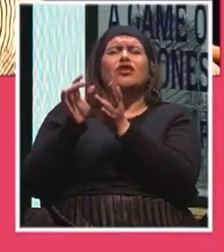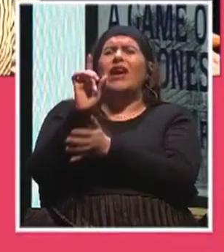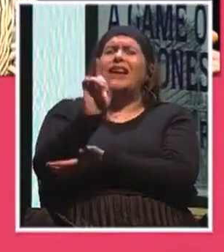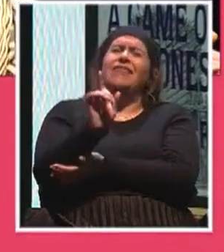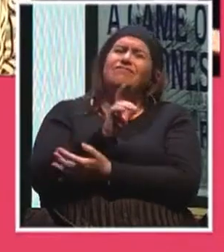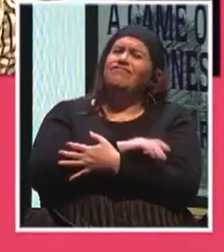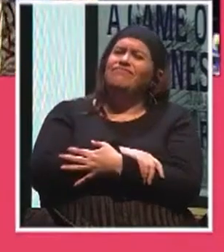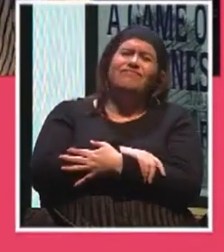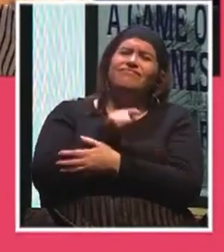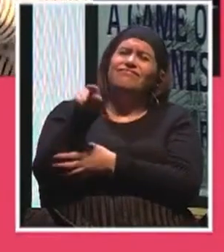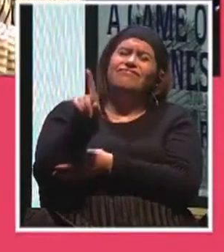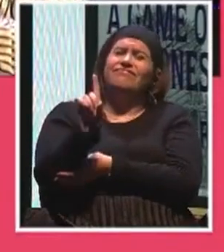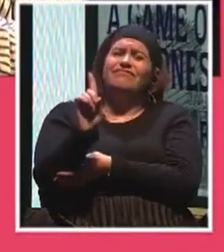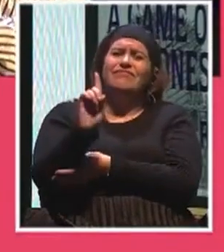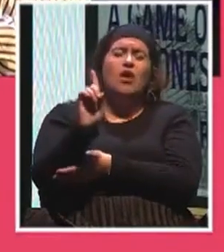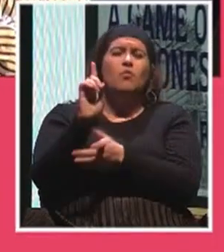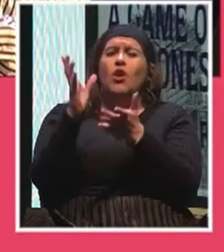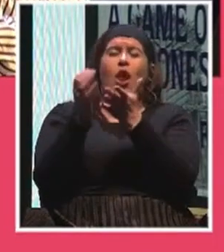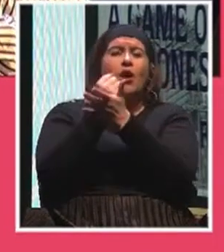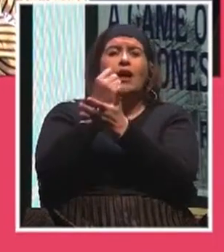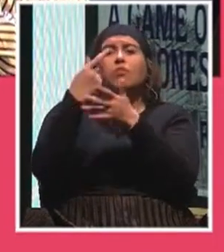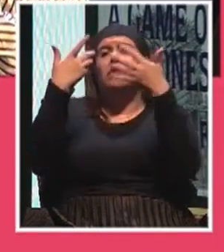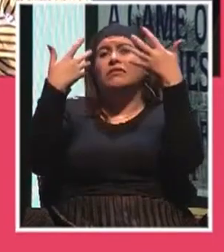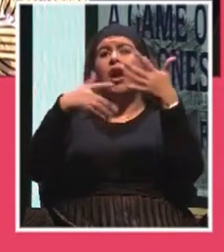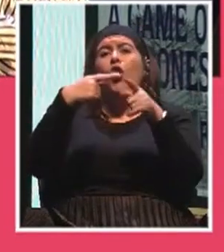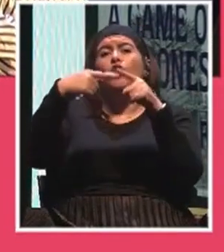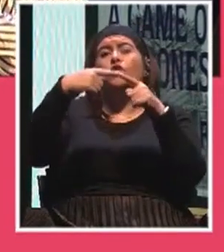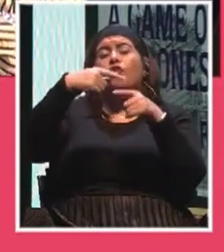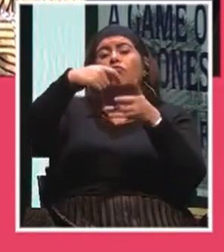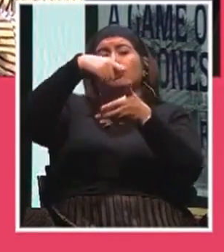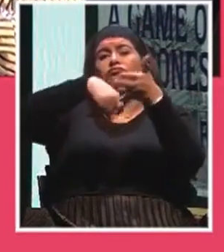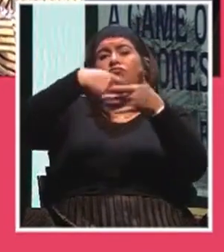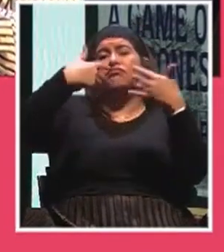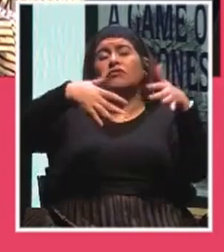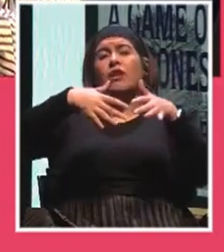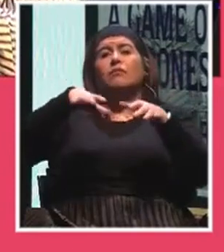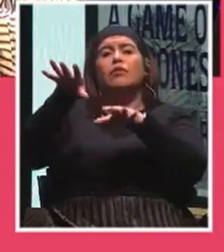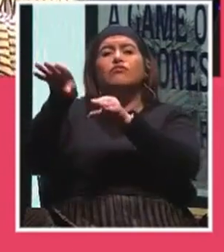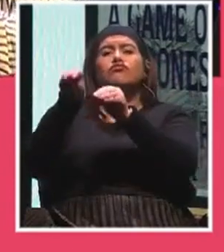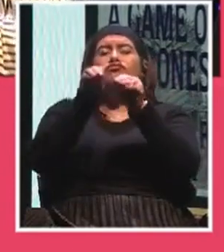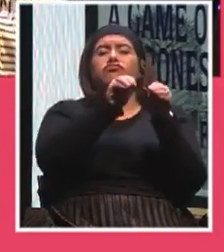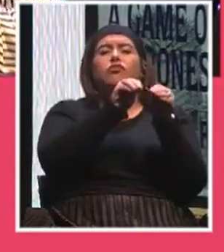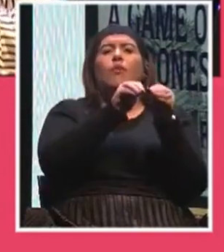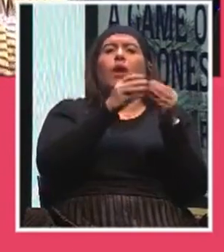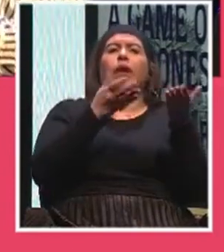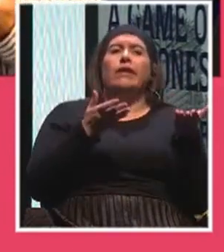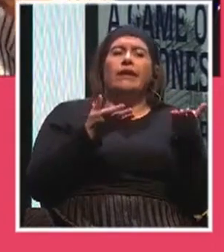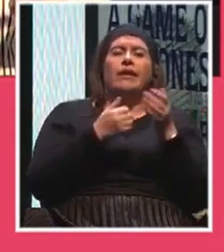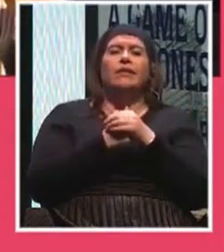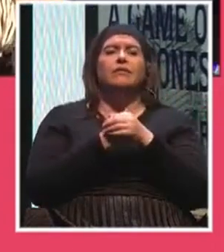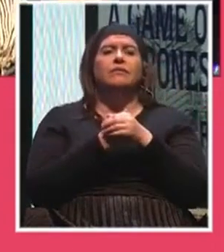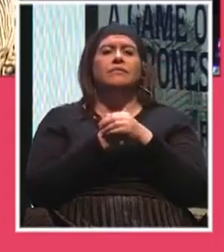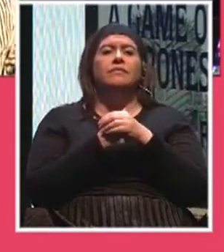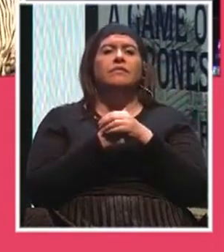they couldn't get the Lord of the Rings because that was already taken. But they took A Song of Ice and Fire by